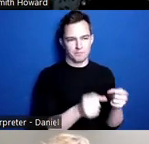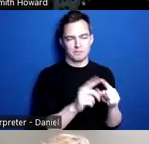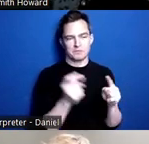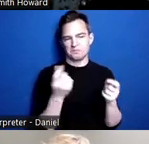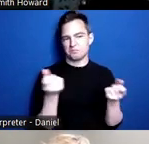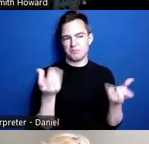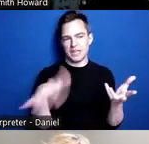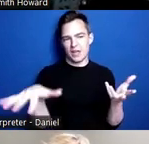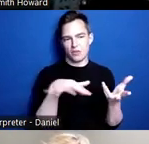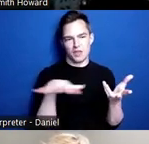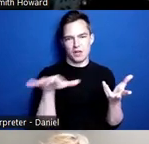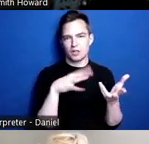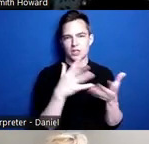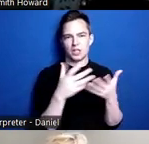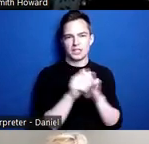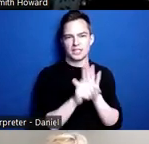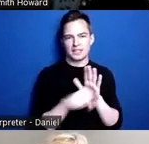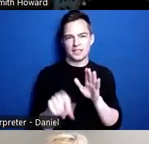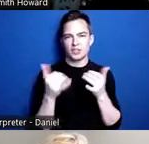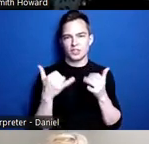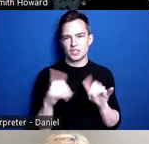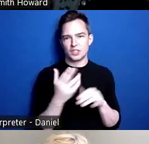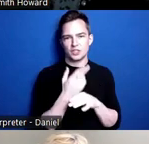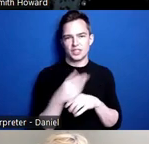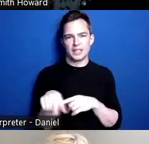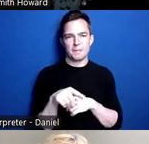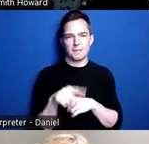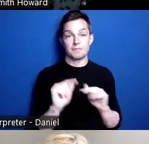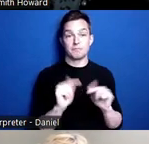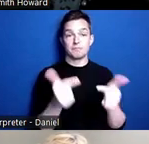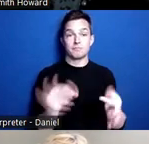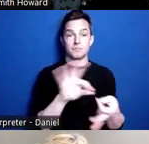many, and there are a lot of states that are still overusing them.